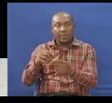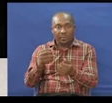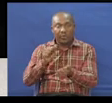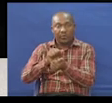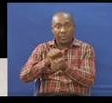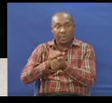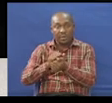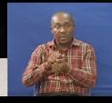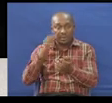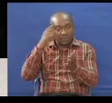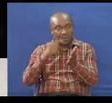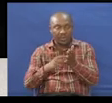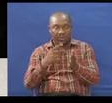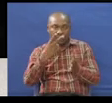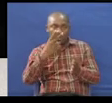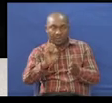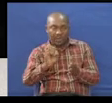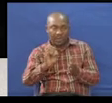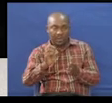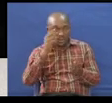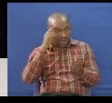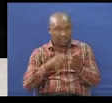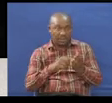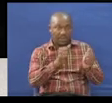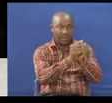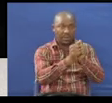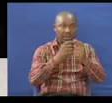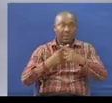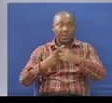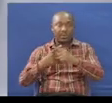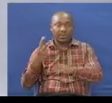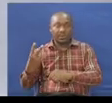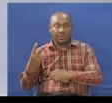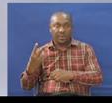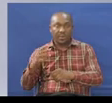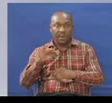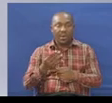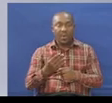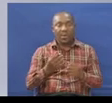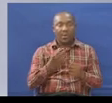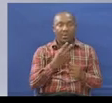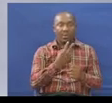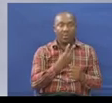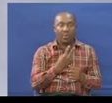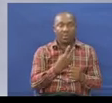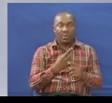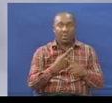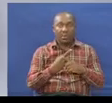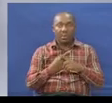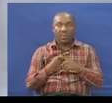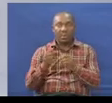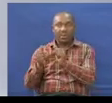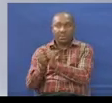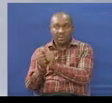the two numbers whose product is 10 is 20. 20 can be written as 1 times 20. But also 20 can be written as 2